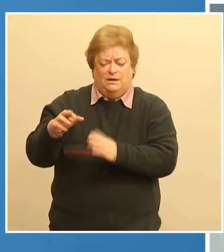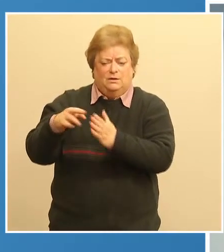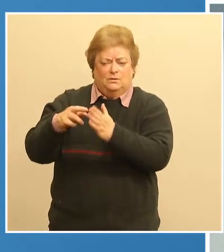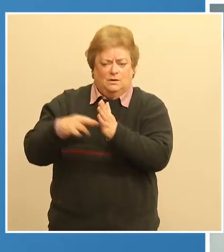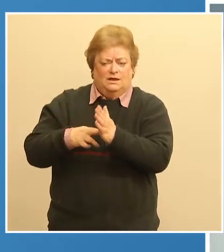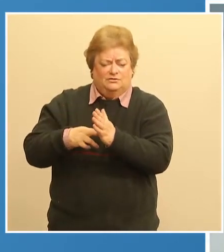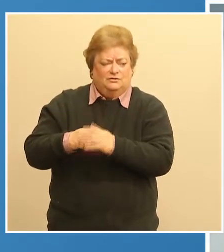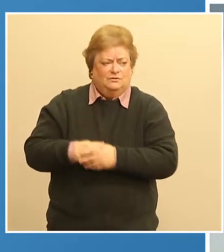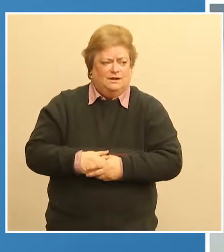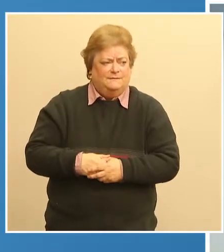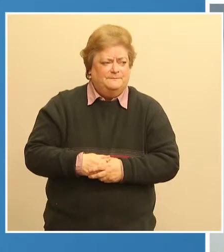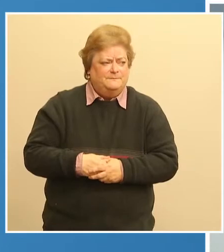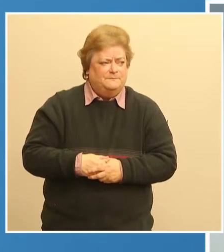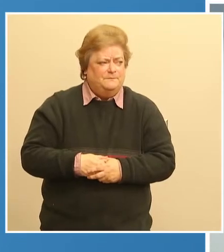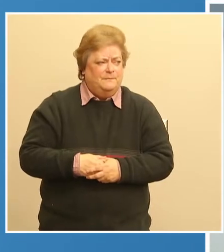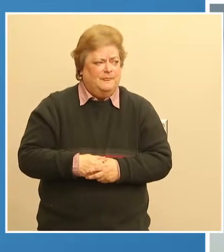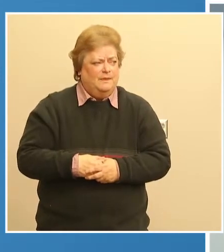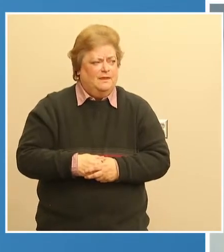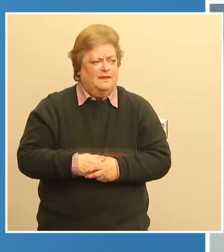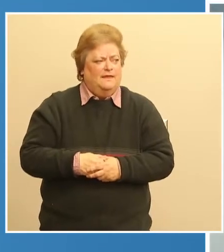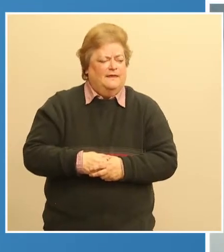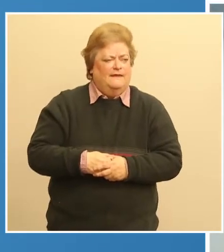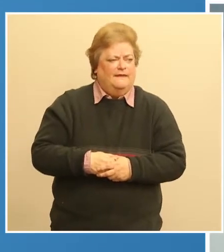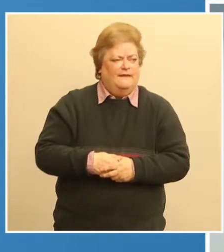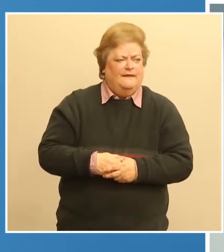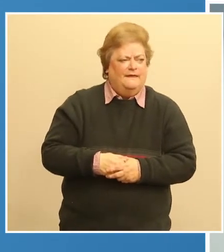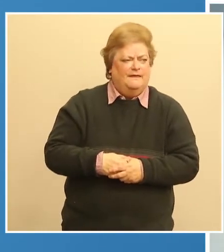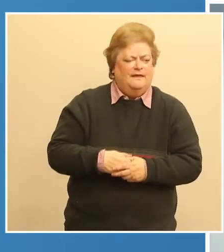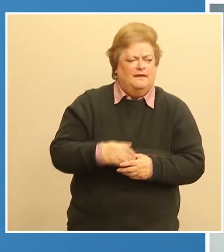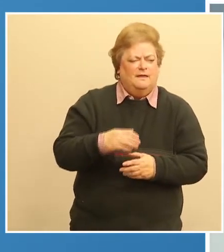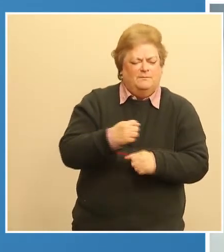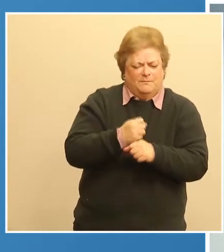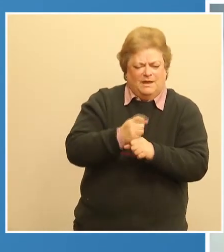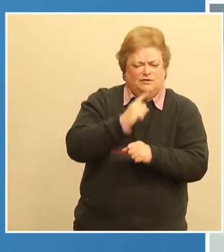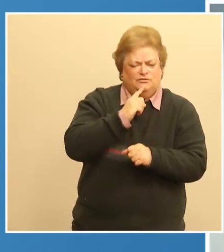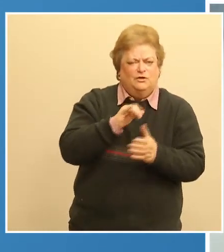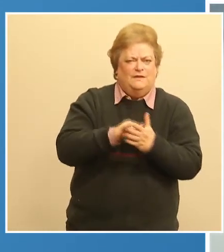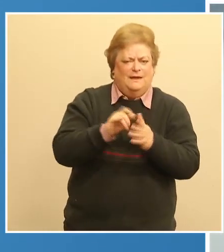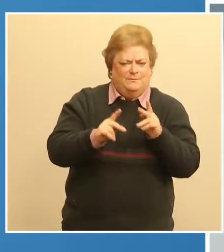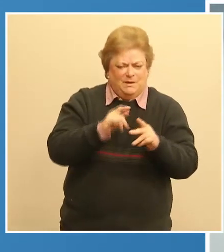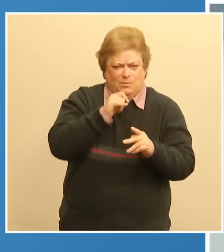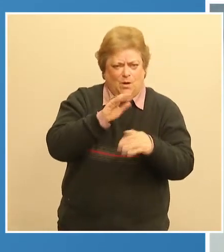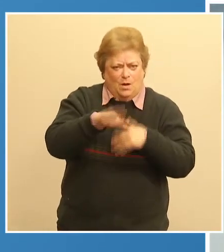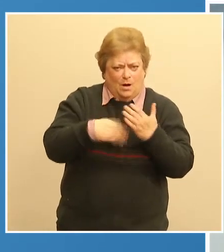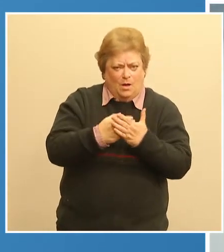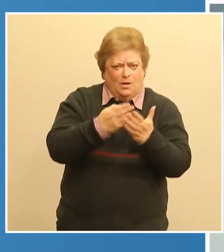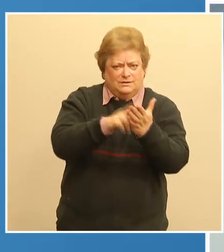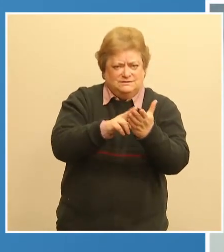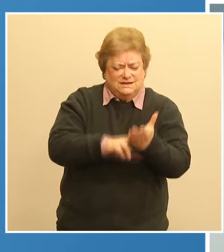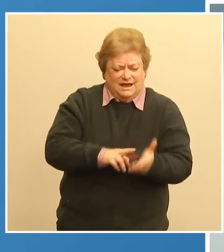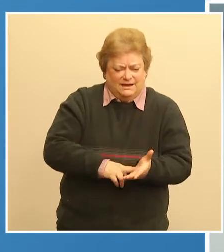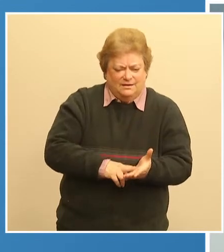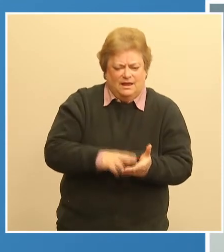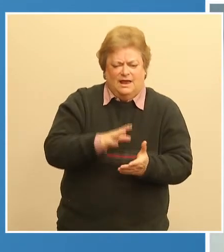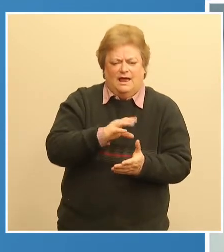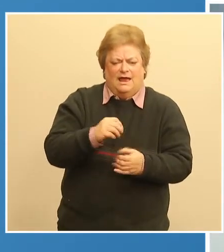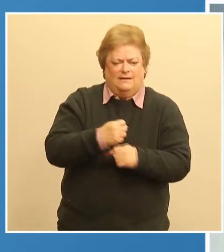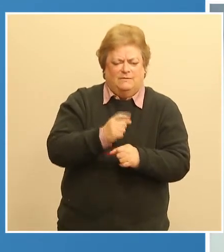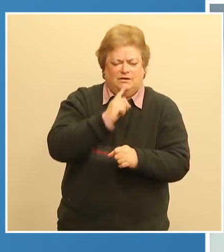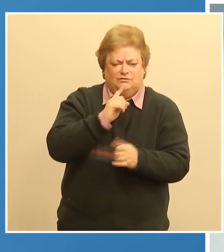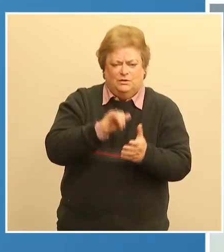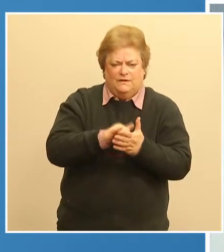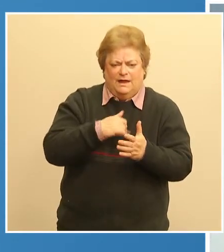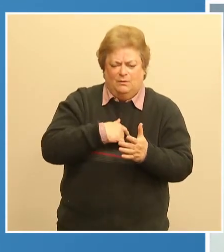Lincoln Lancaster County Health Department registry, making sure that we're signing up. And right now, we should really make sure that we're engaging with